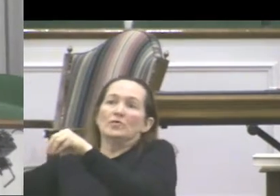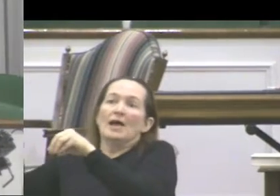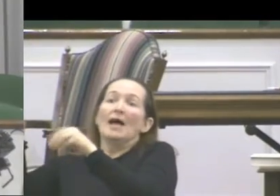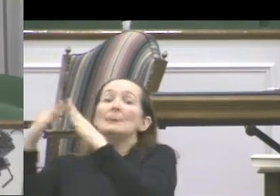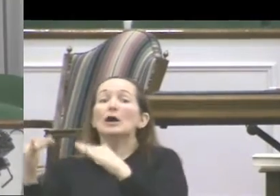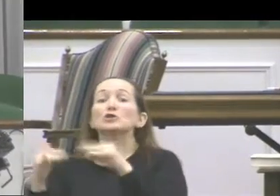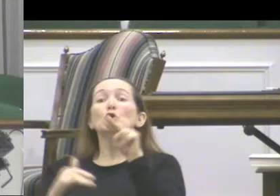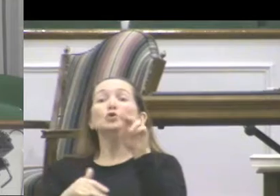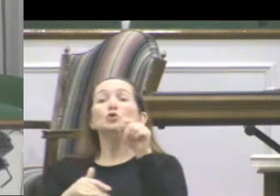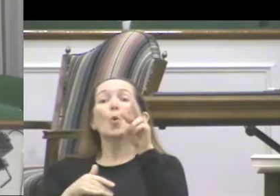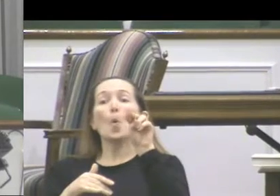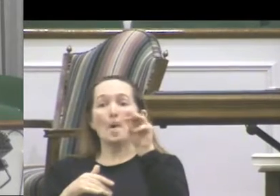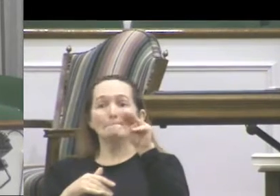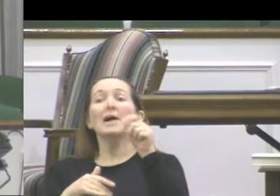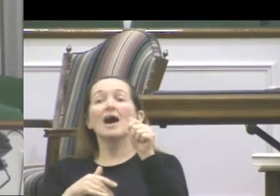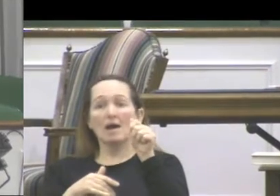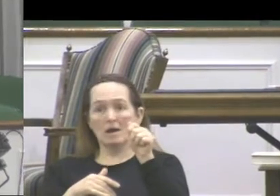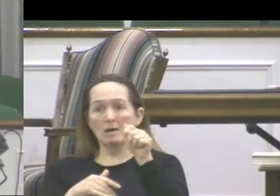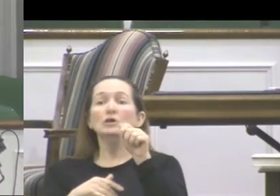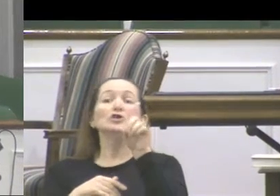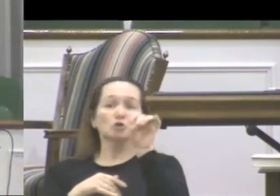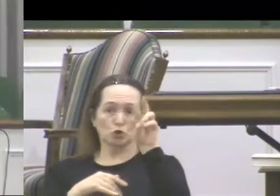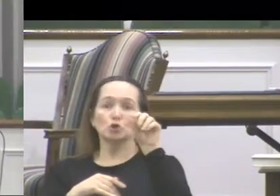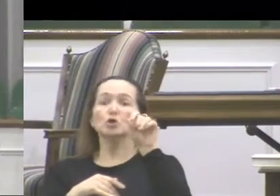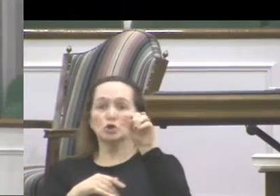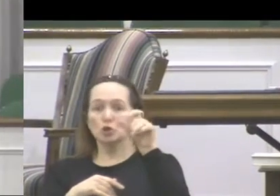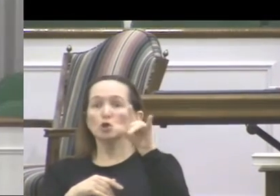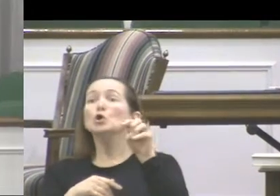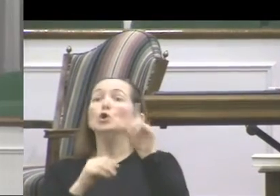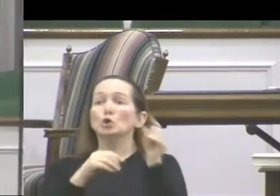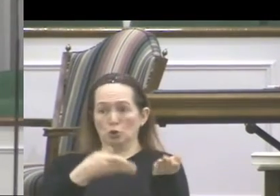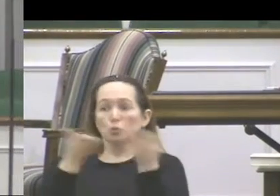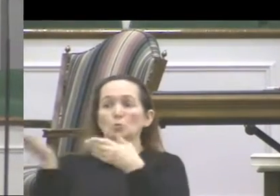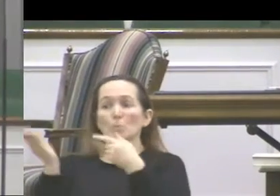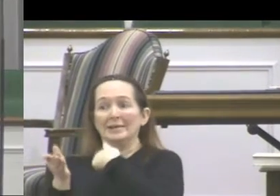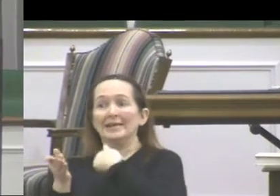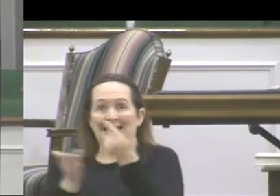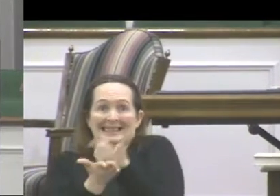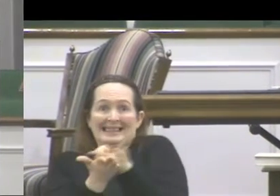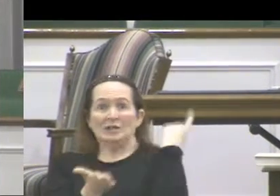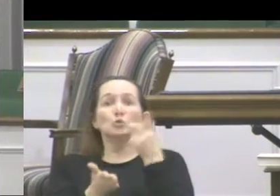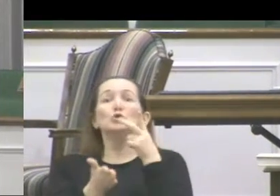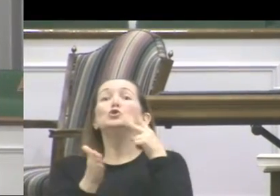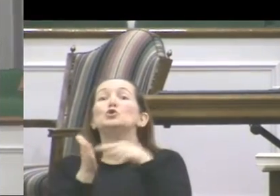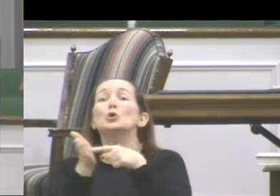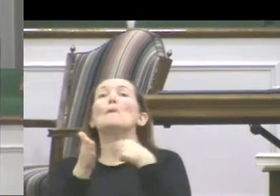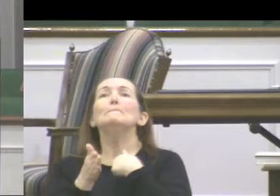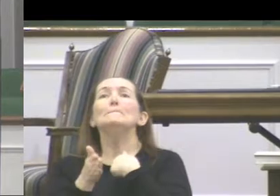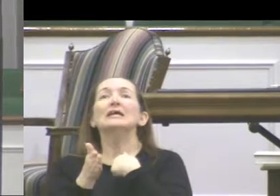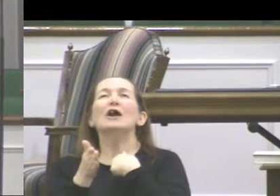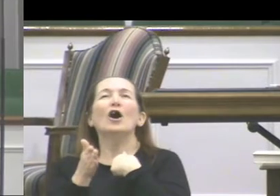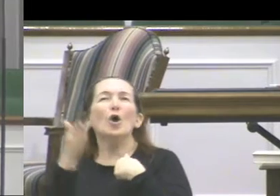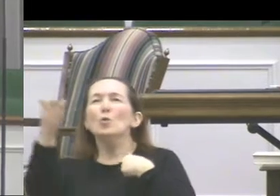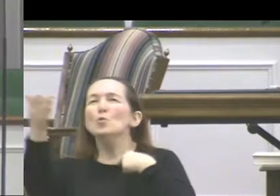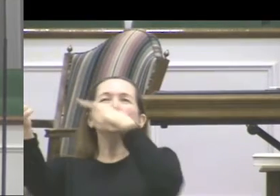Norma took me last week out, showed me over toward